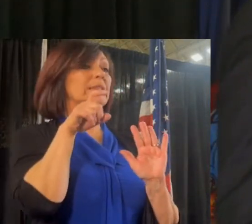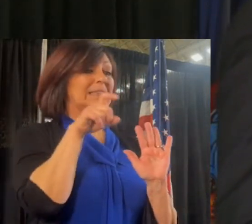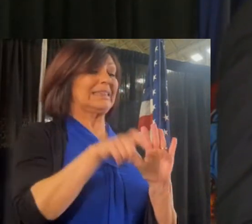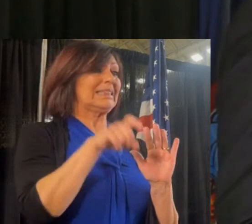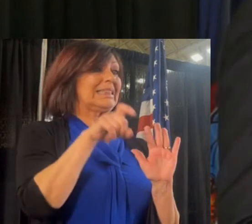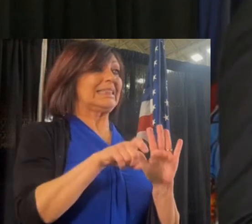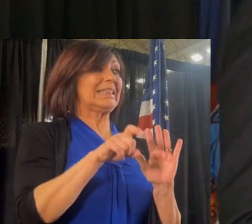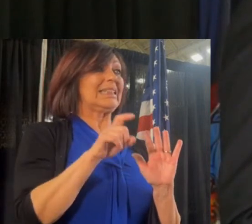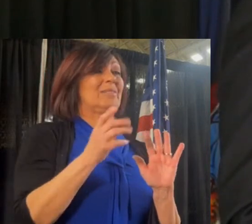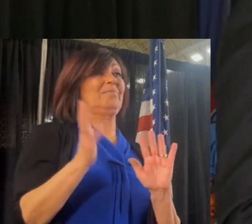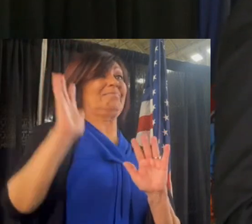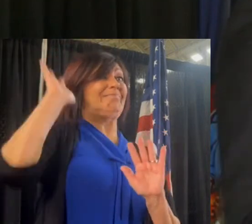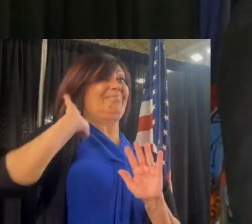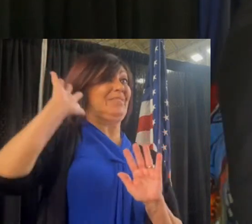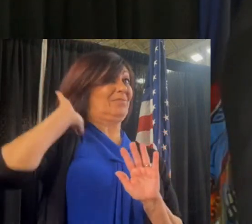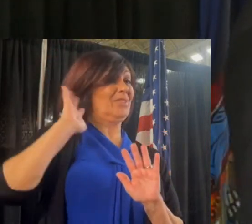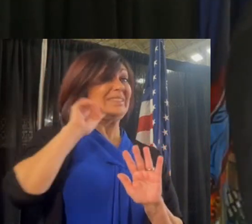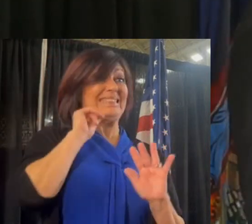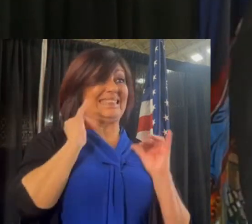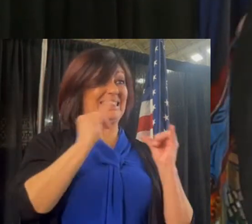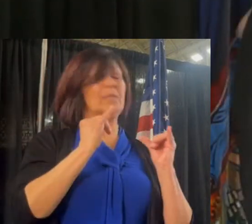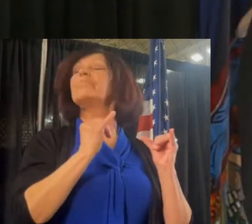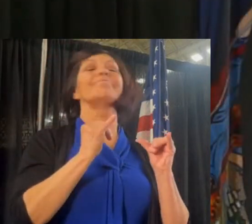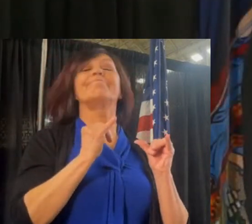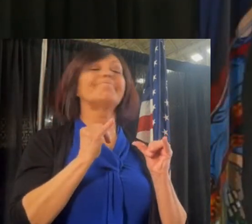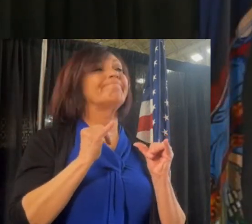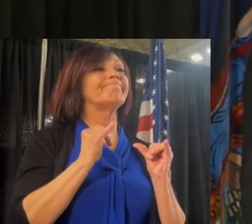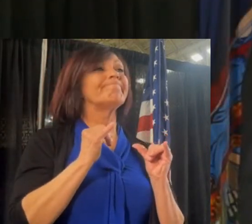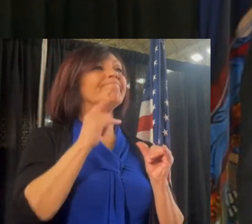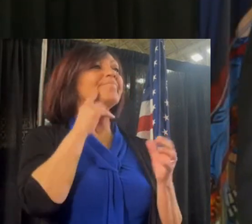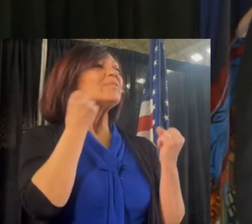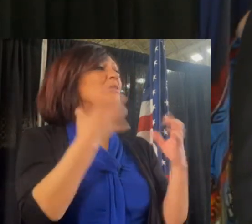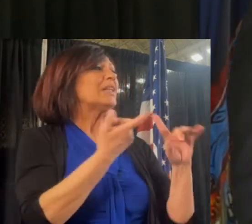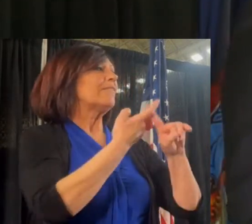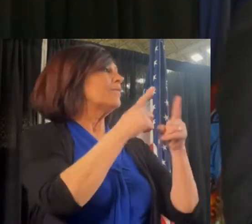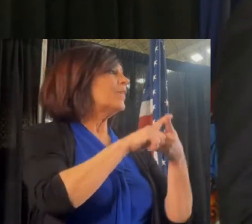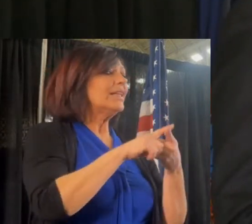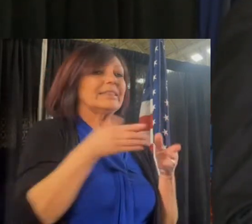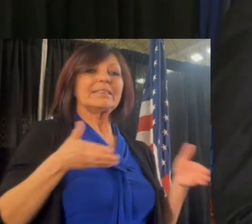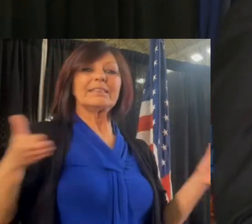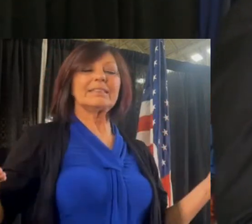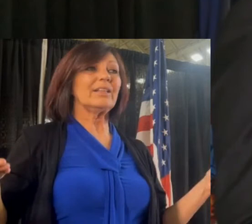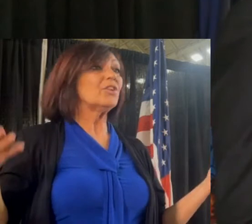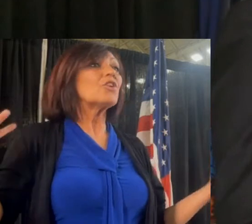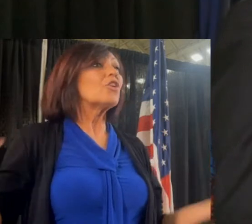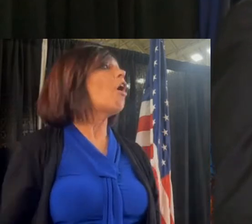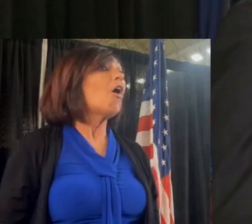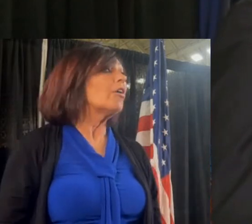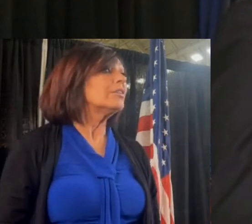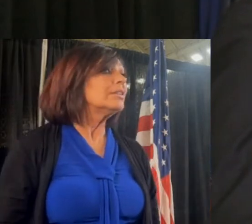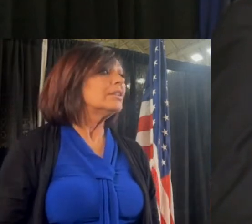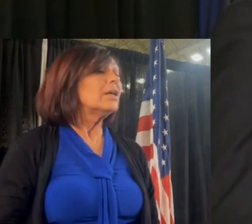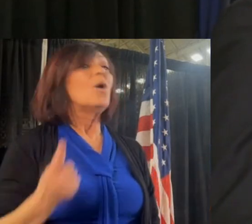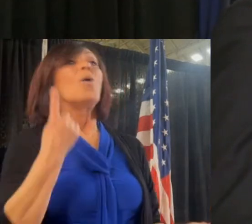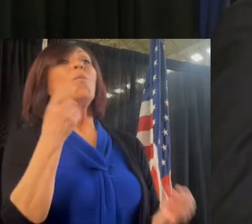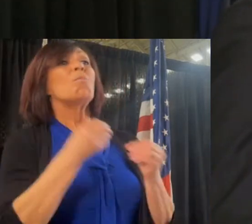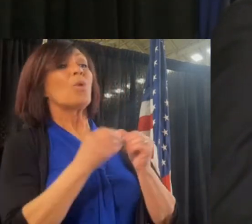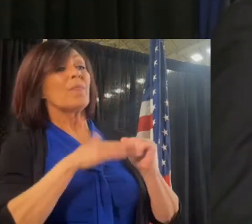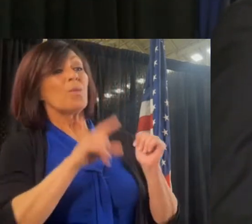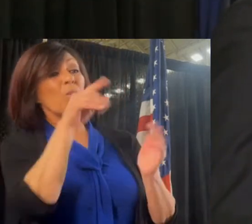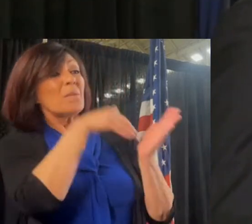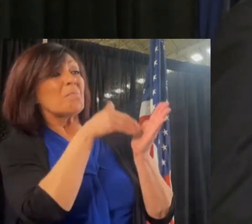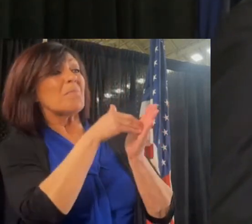coming back. Not with so many of our friends, families, and neighbors gone. Not with more than 1 million of our